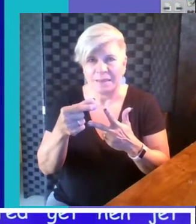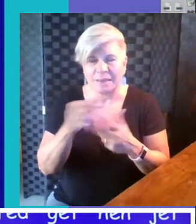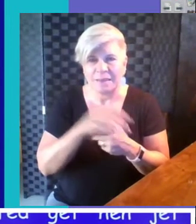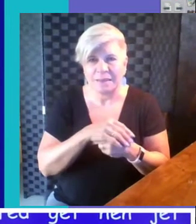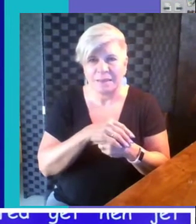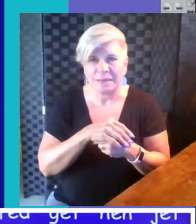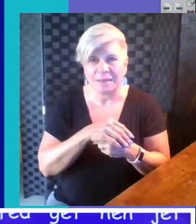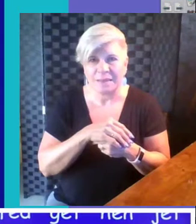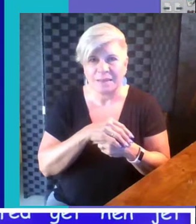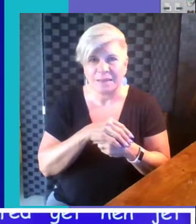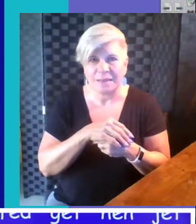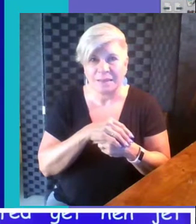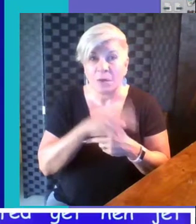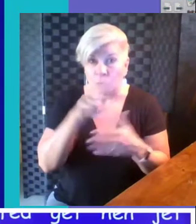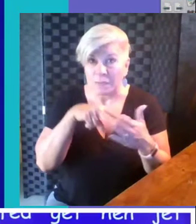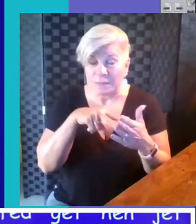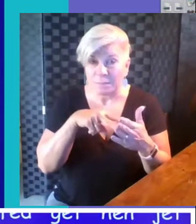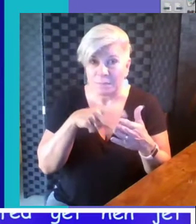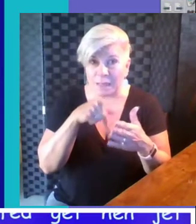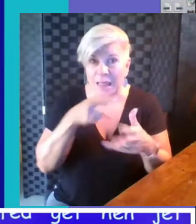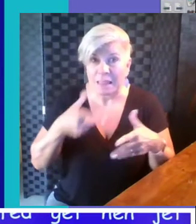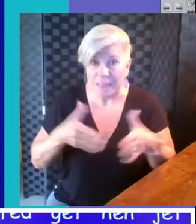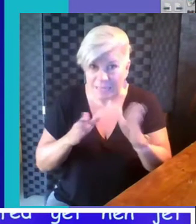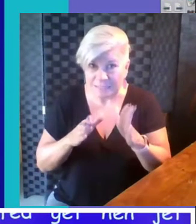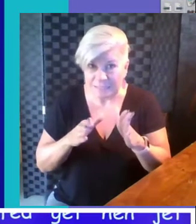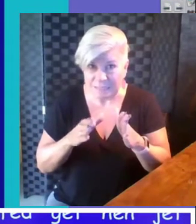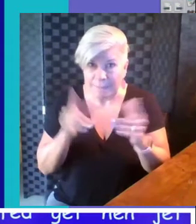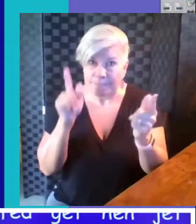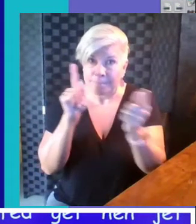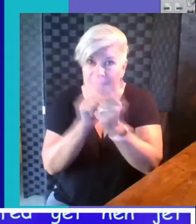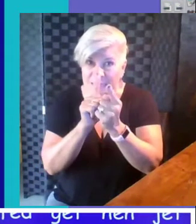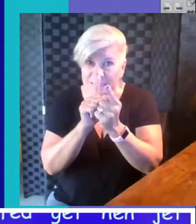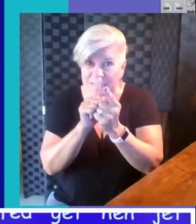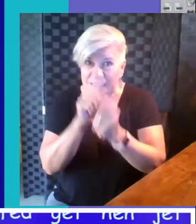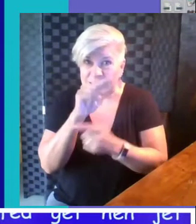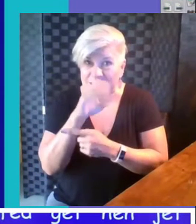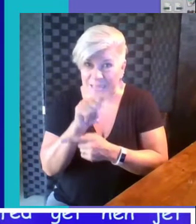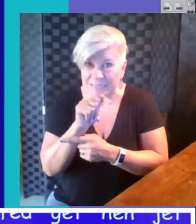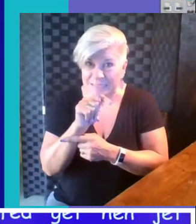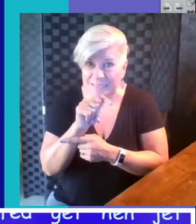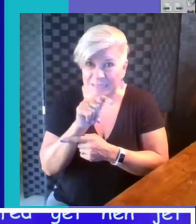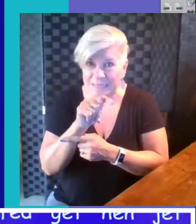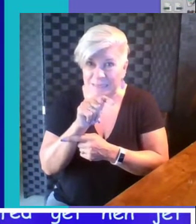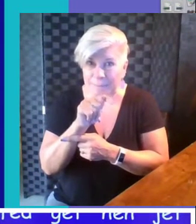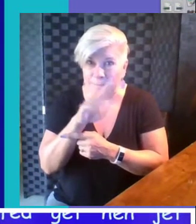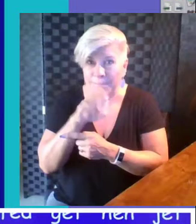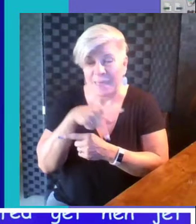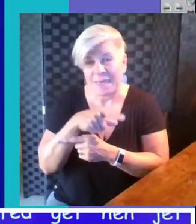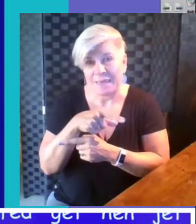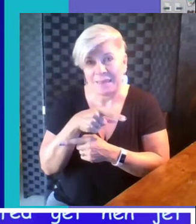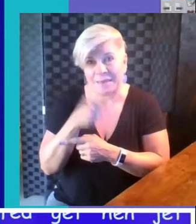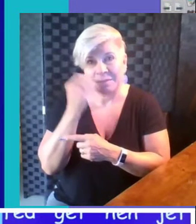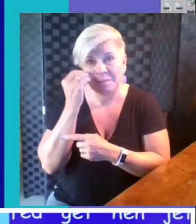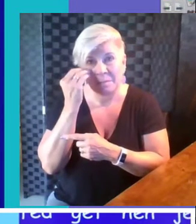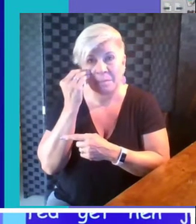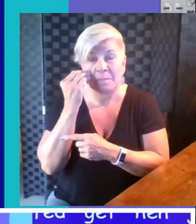p-egg. Read them to me. Let, met, net, peg.